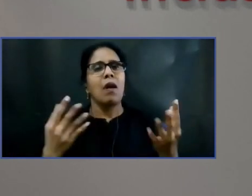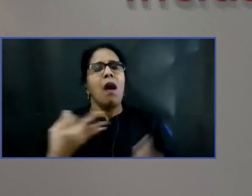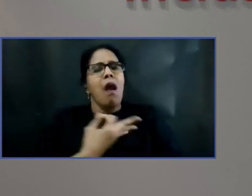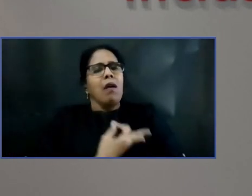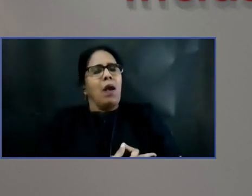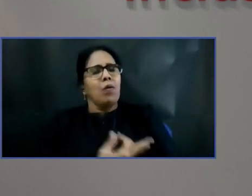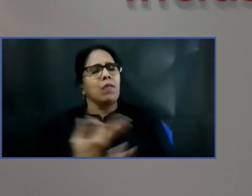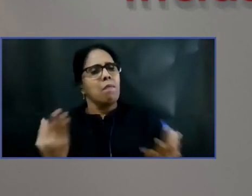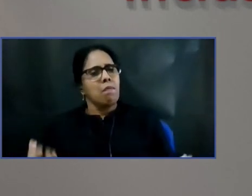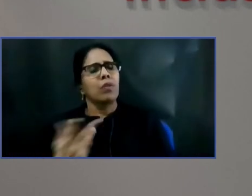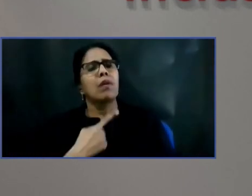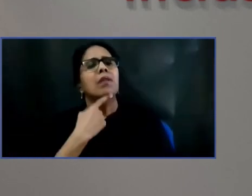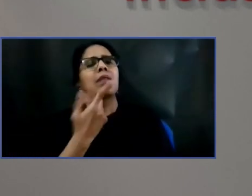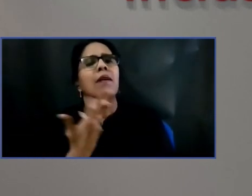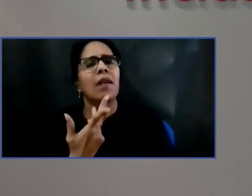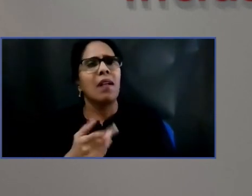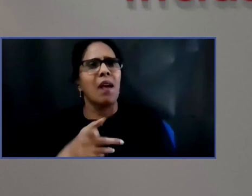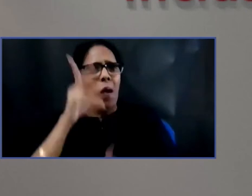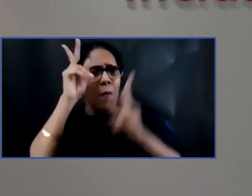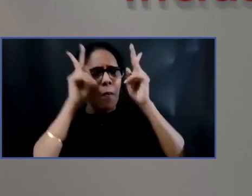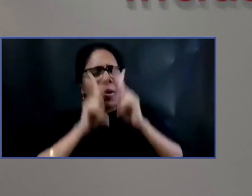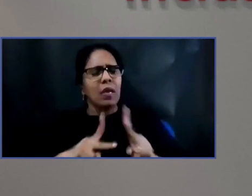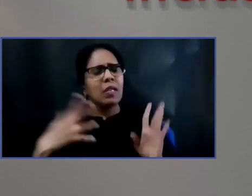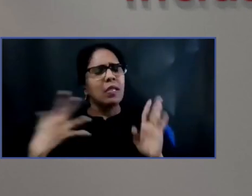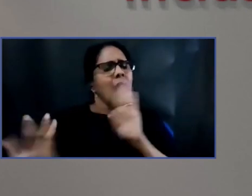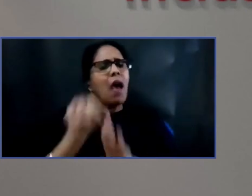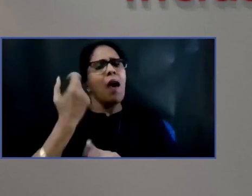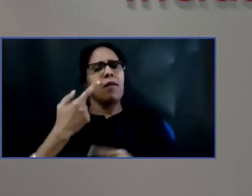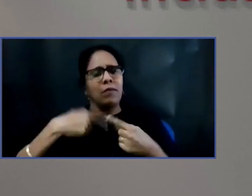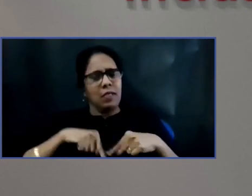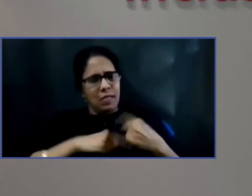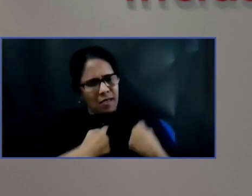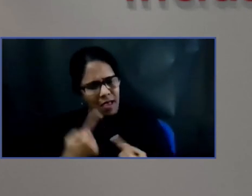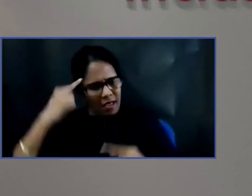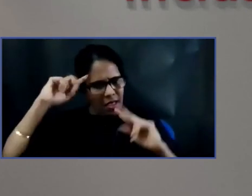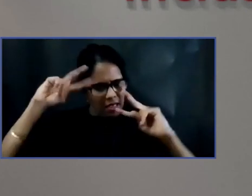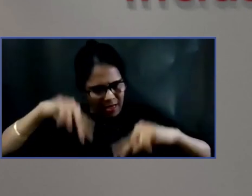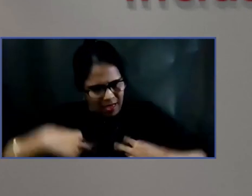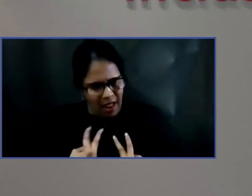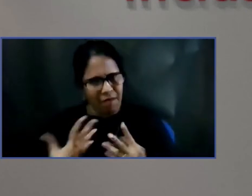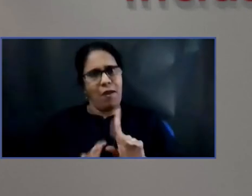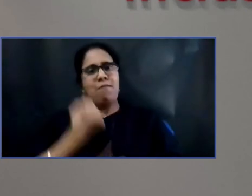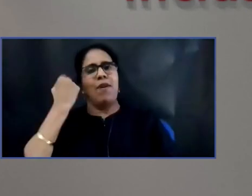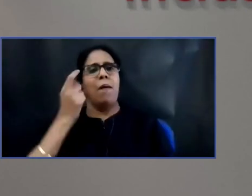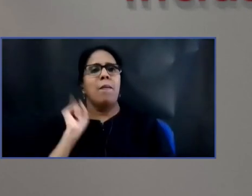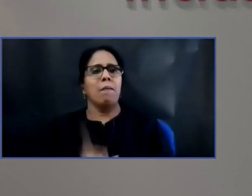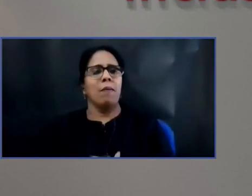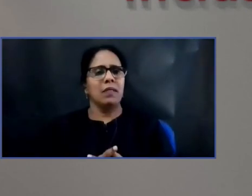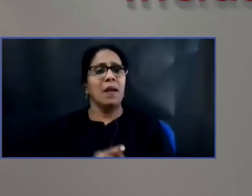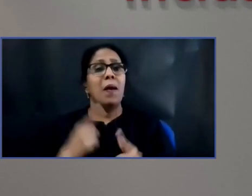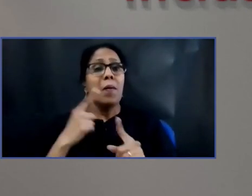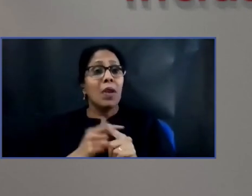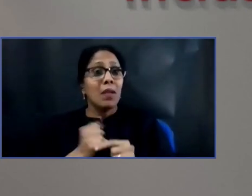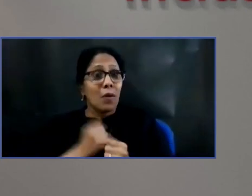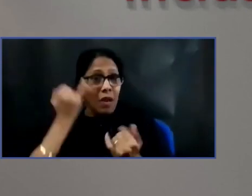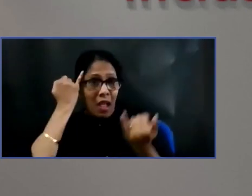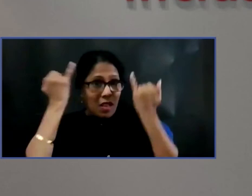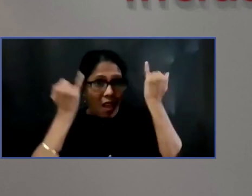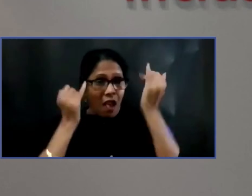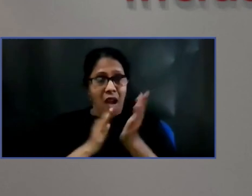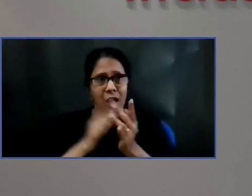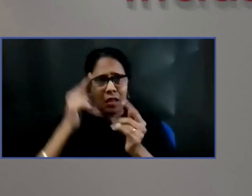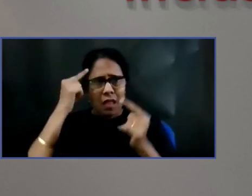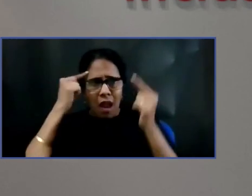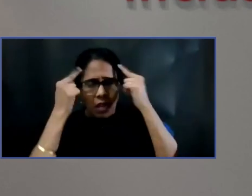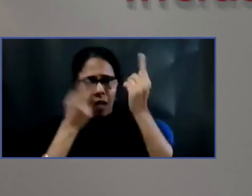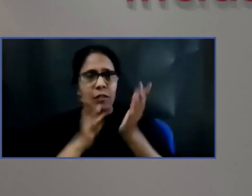look a sanctuary in anyone except yourself. Igniting others in thoughts and sharing the same has always been a